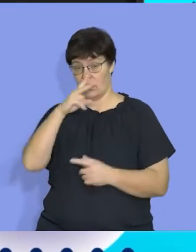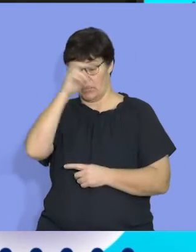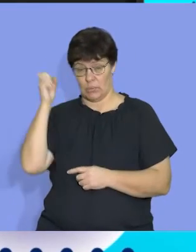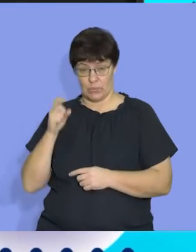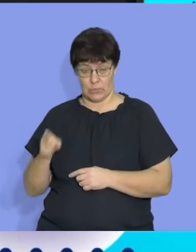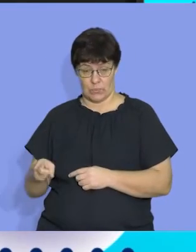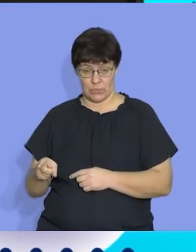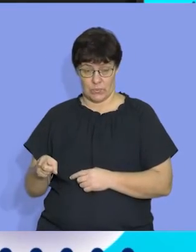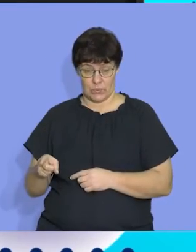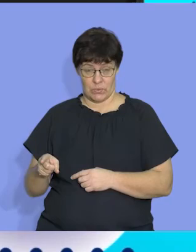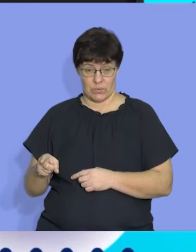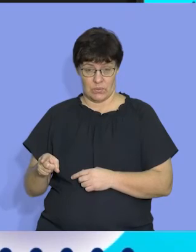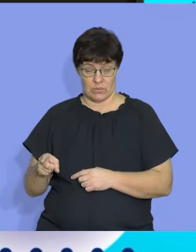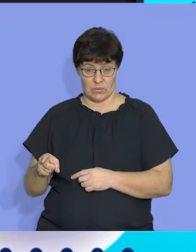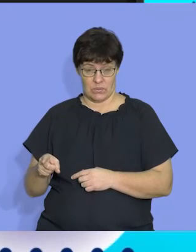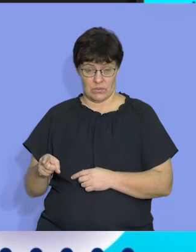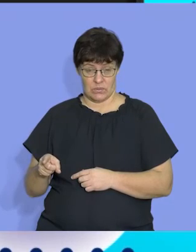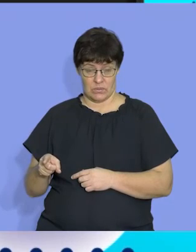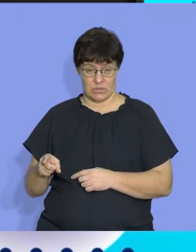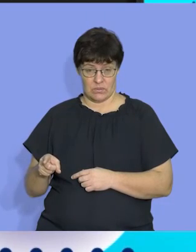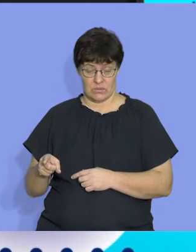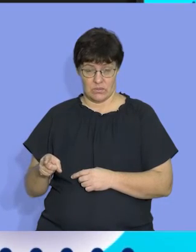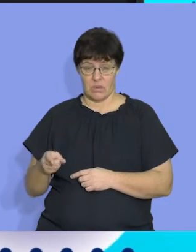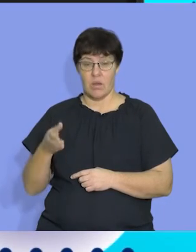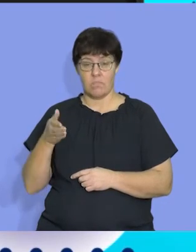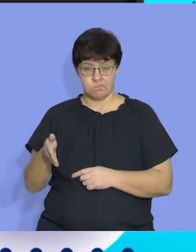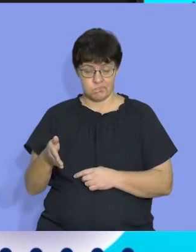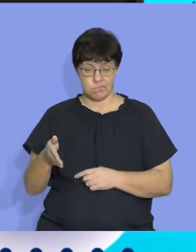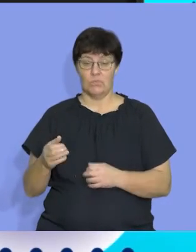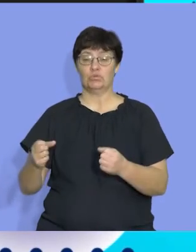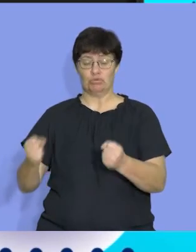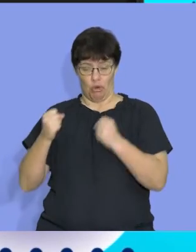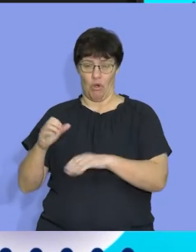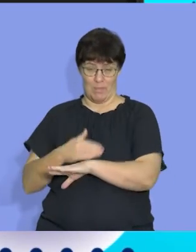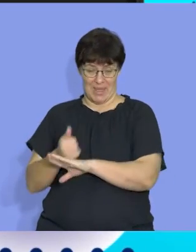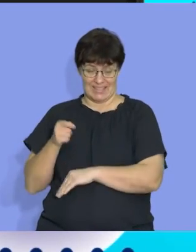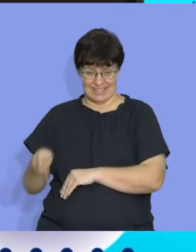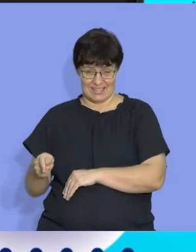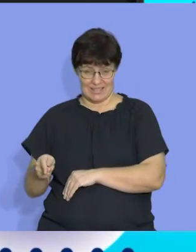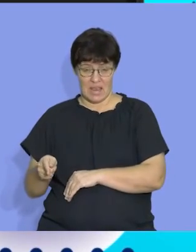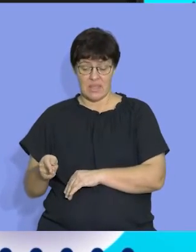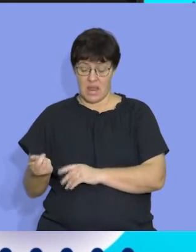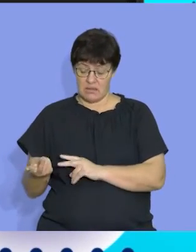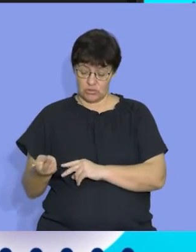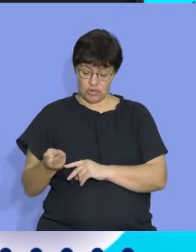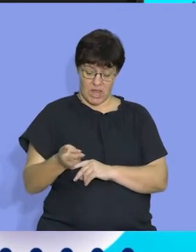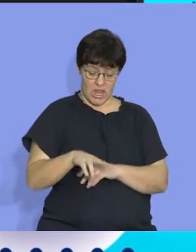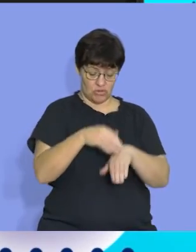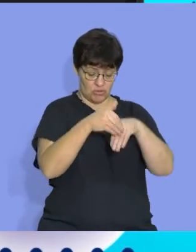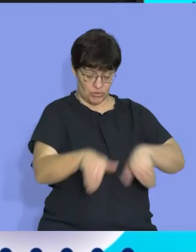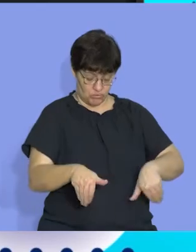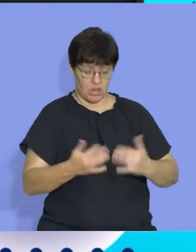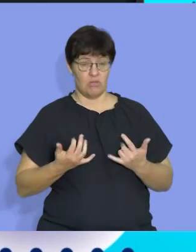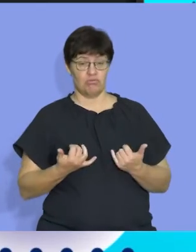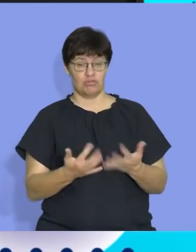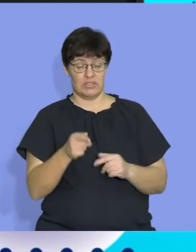the indicator, bromothiamol blue, in the presence of a strong base. When neutralization occurred, the solution turned pale green. But